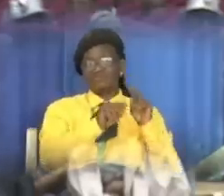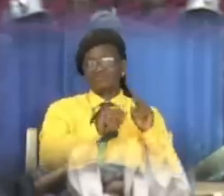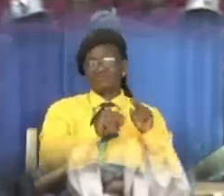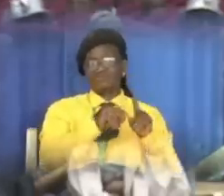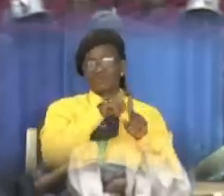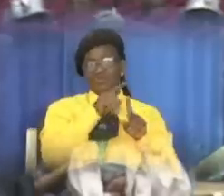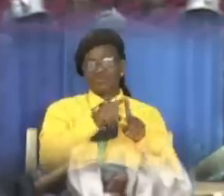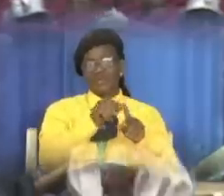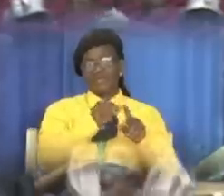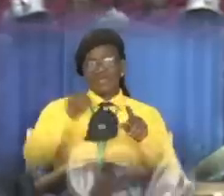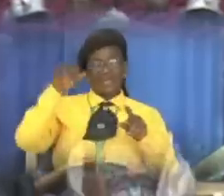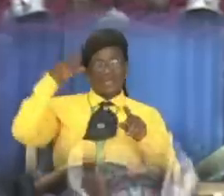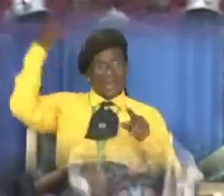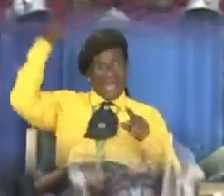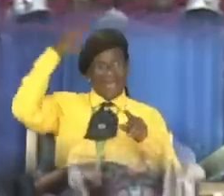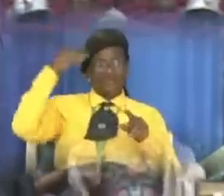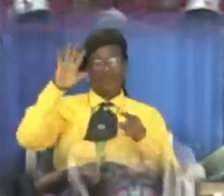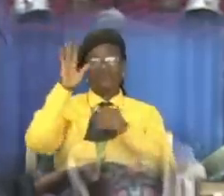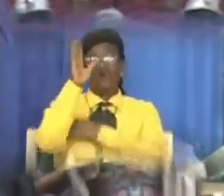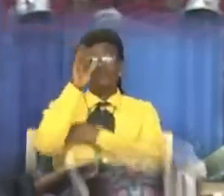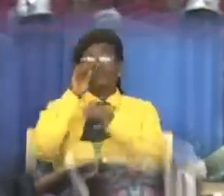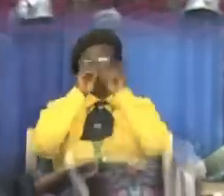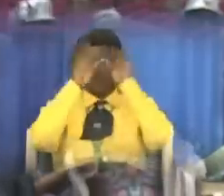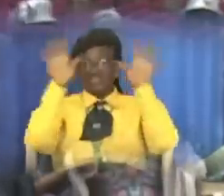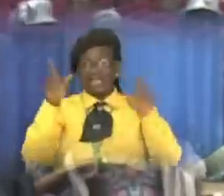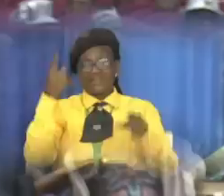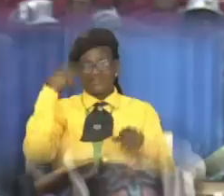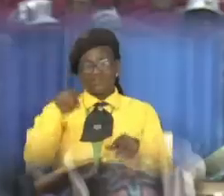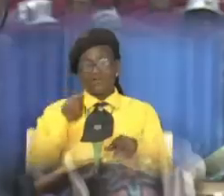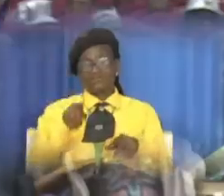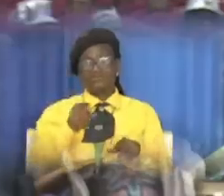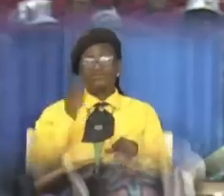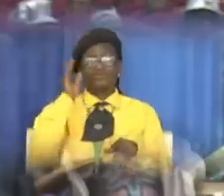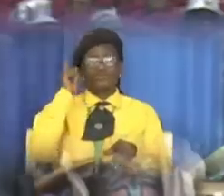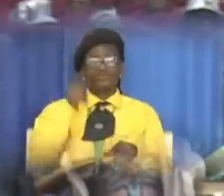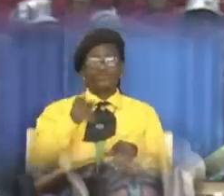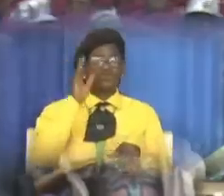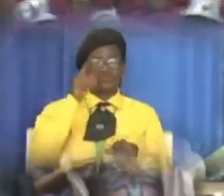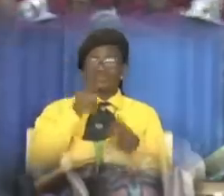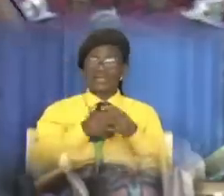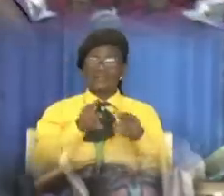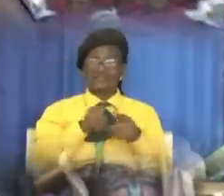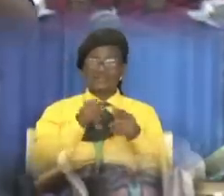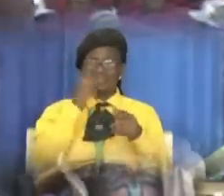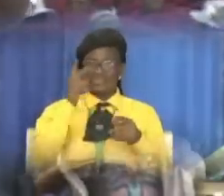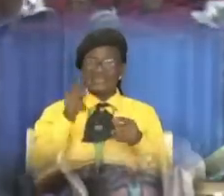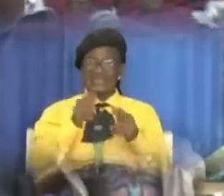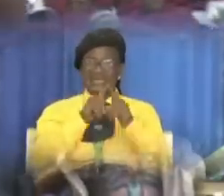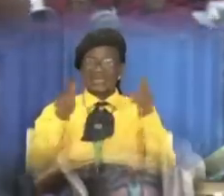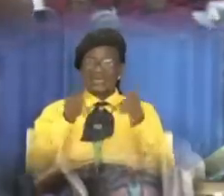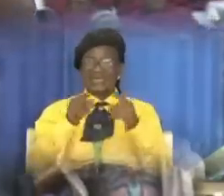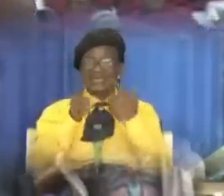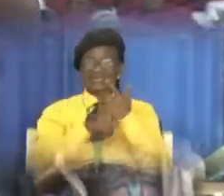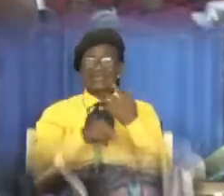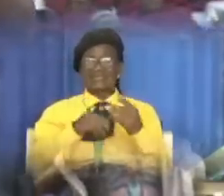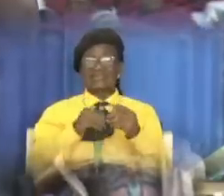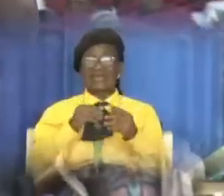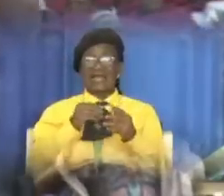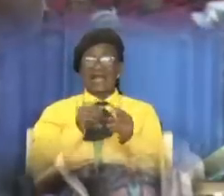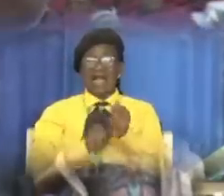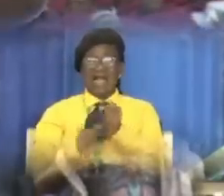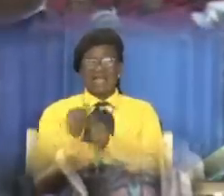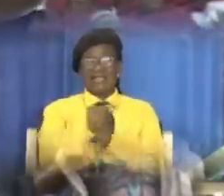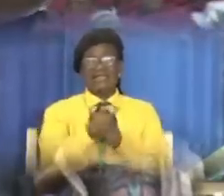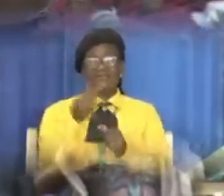When the light of God shines for you, you begin to see greatness ahead of you. You begin to